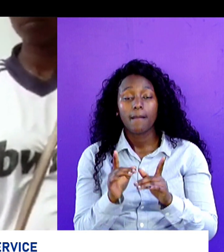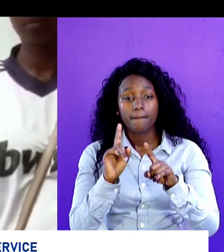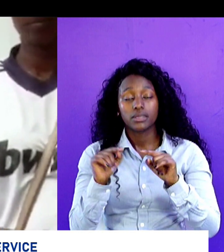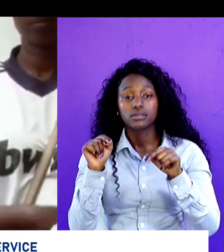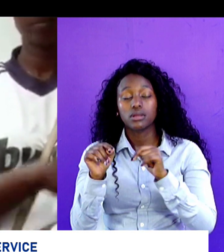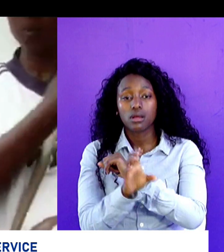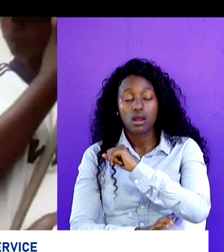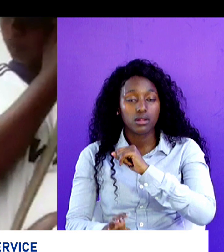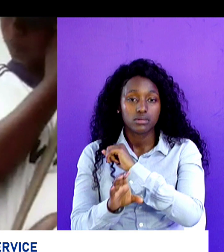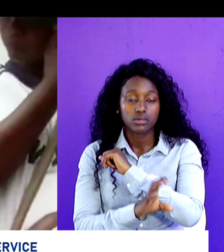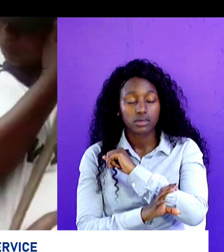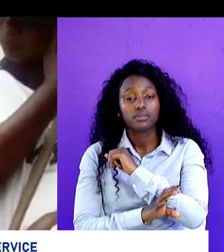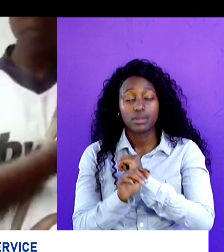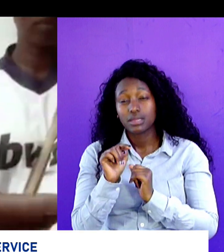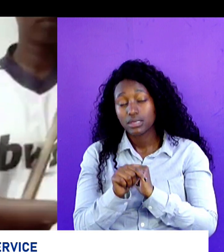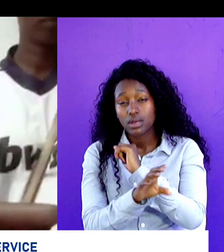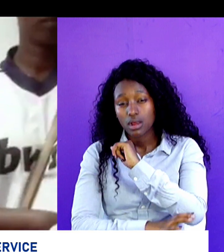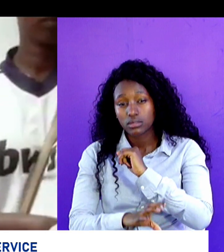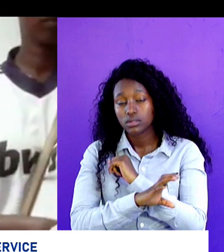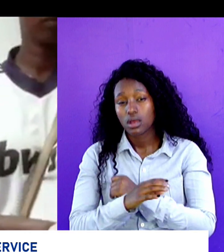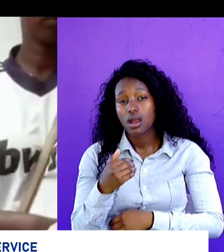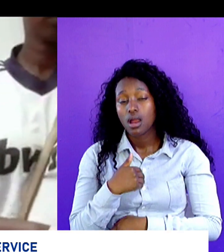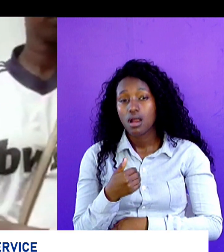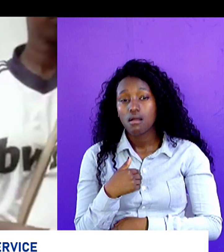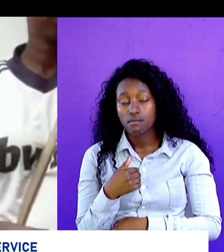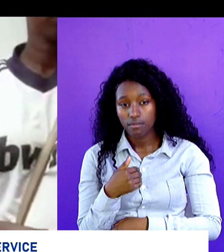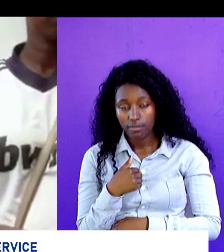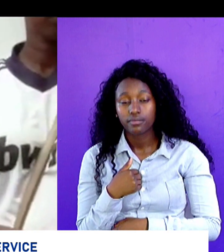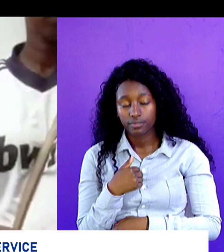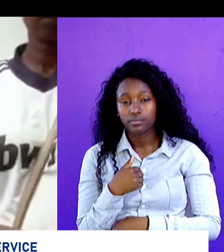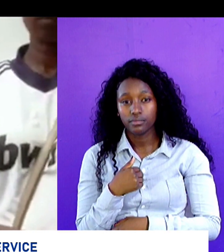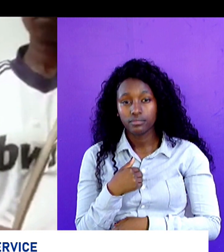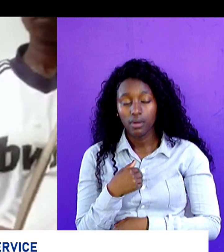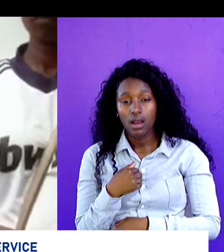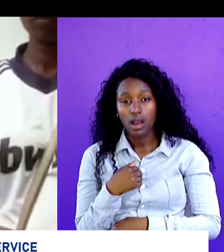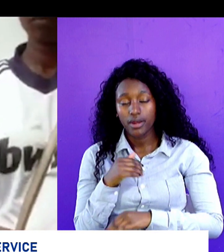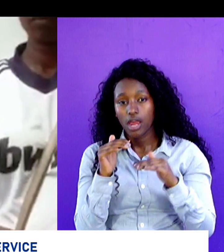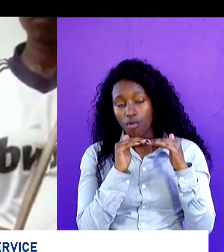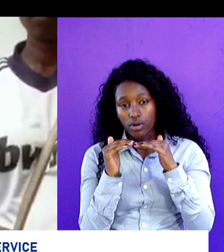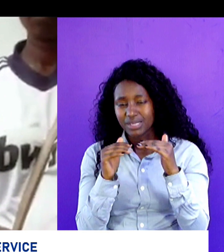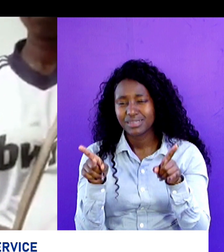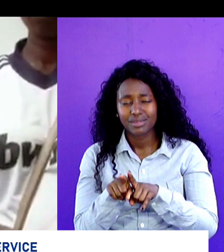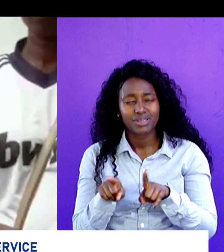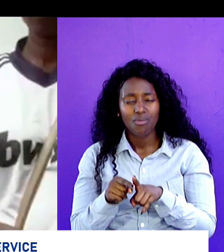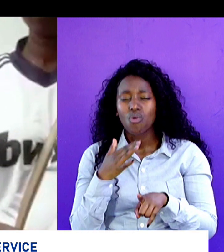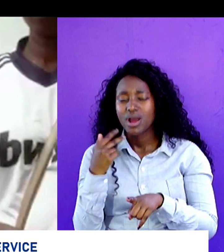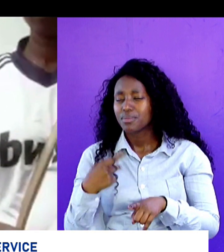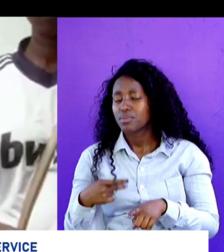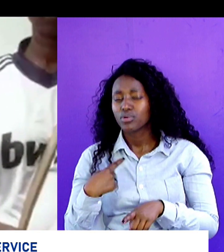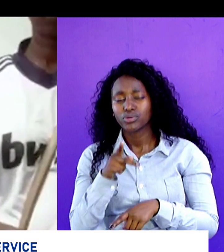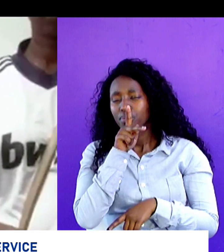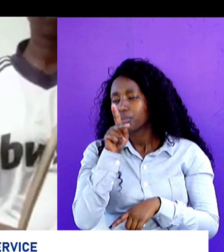same country is, stifling democracy, is silencing critics, is